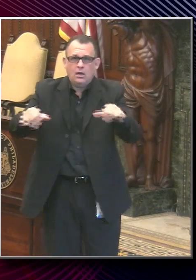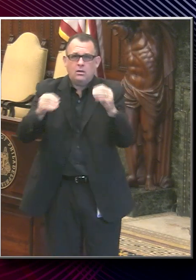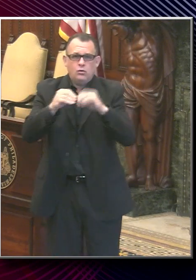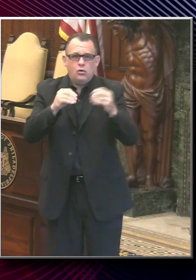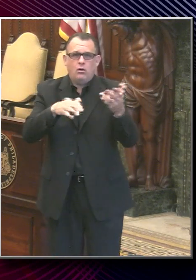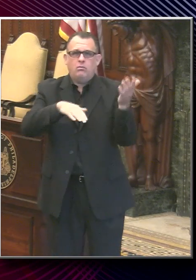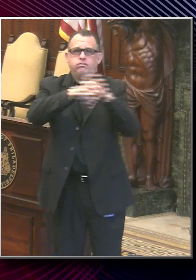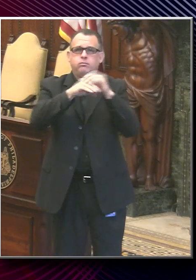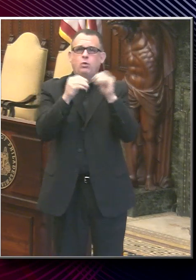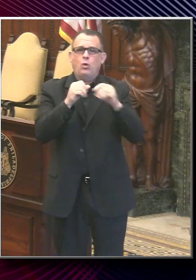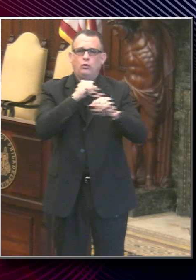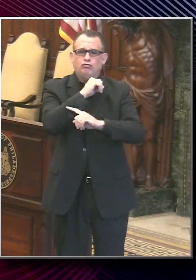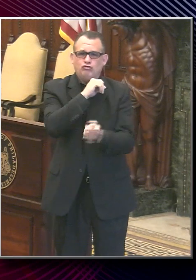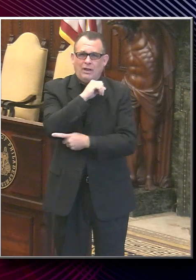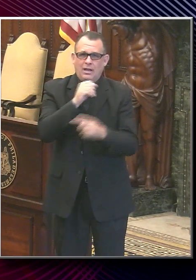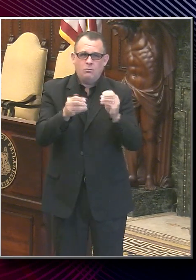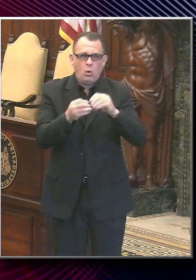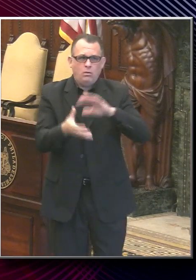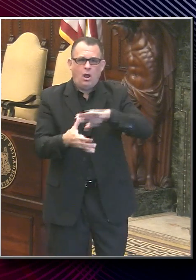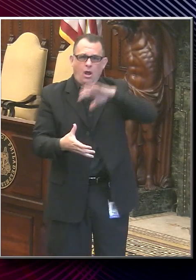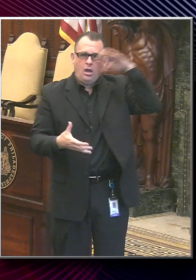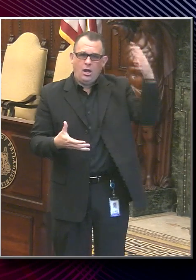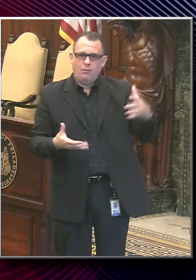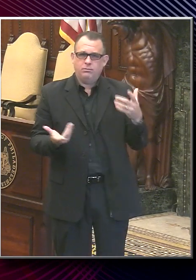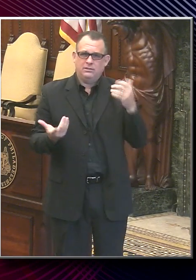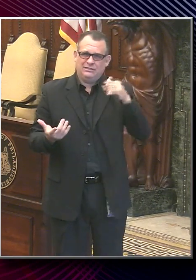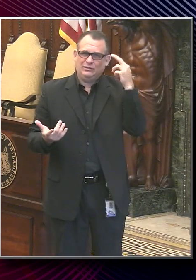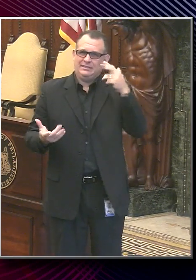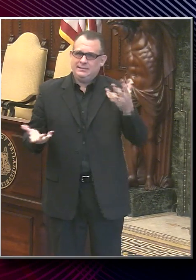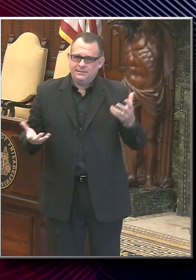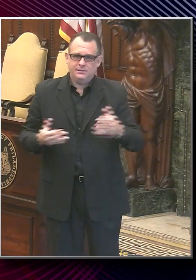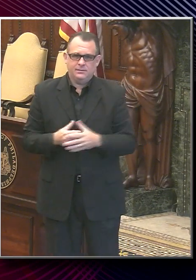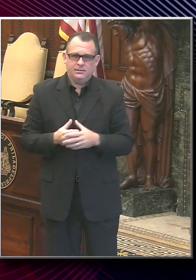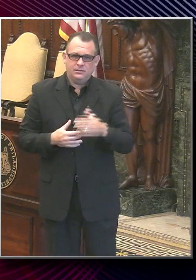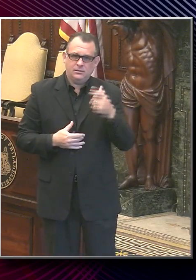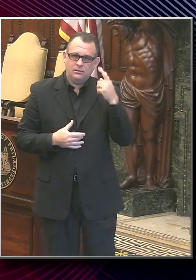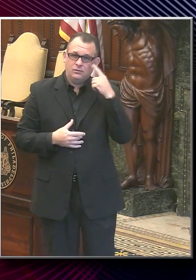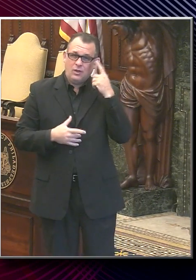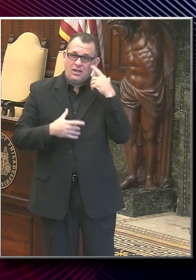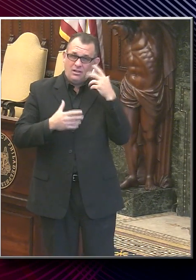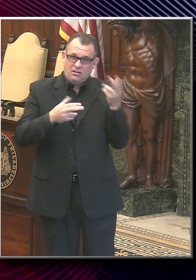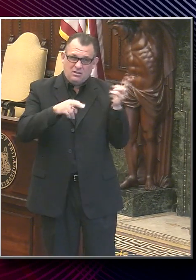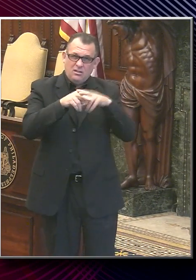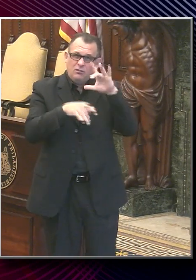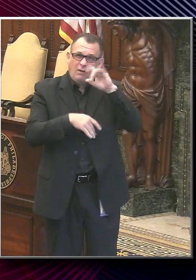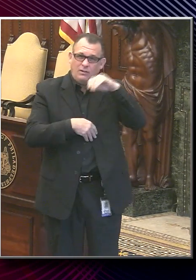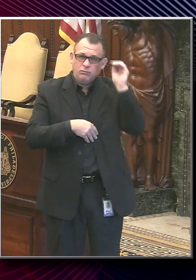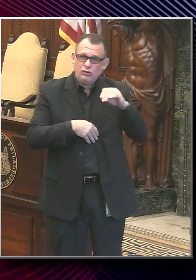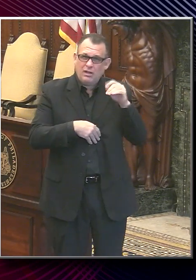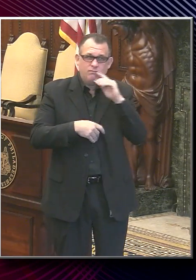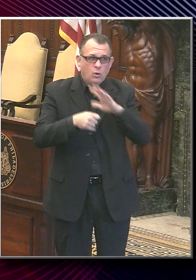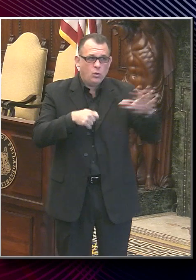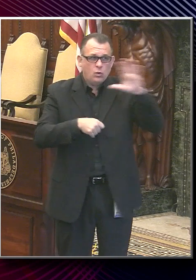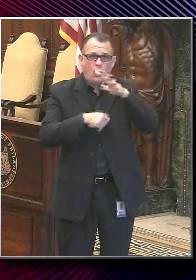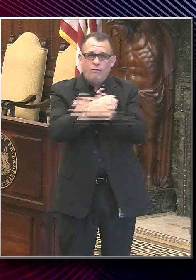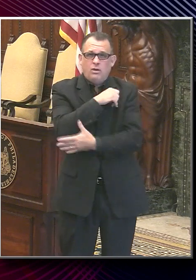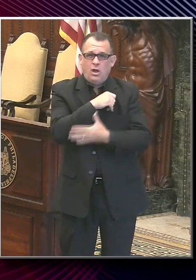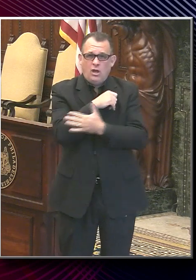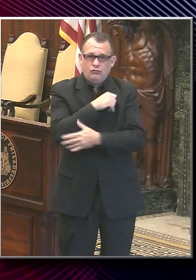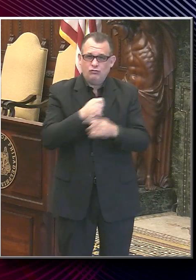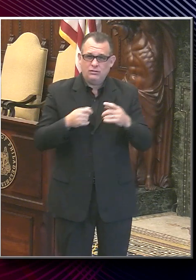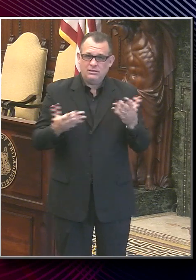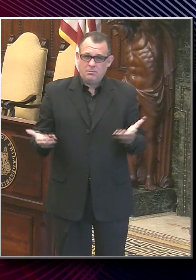trash. Industry reports note residential trash increases by more than 25% nationally, and that includes here in